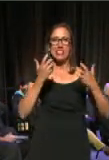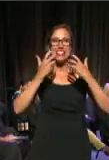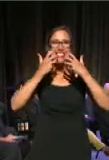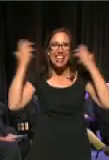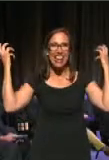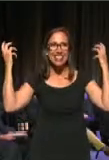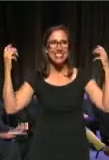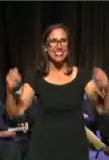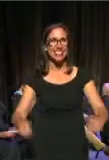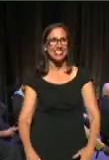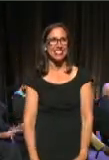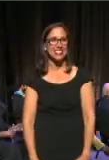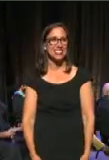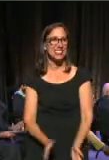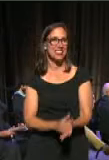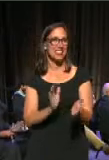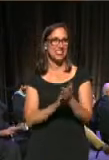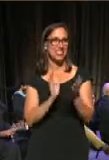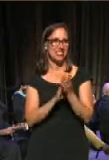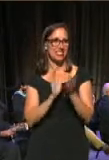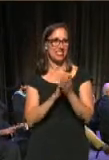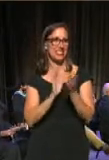Tigers!